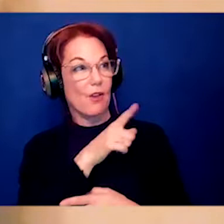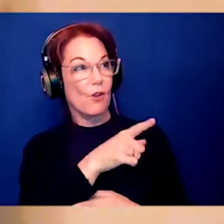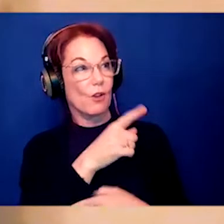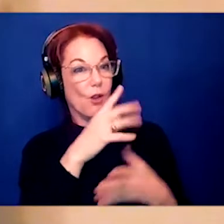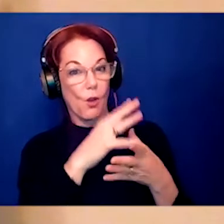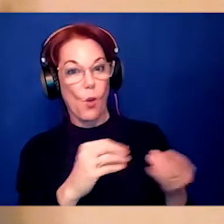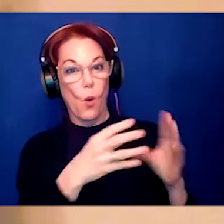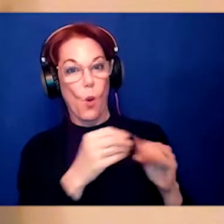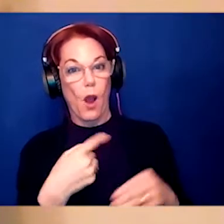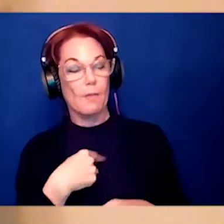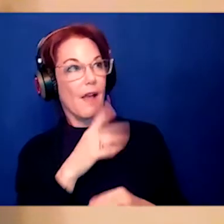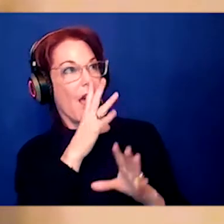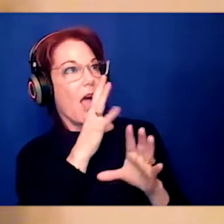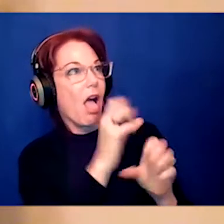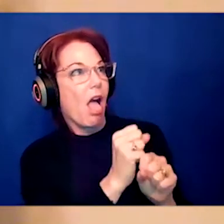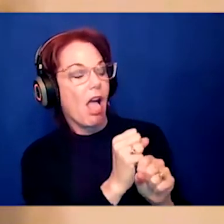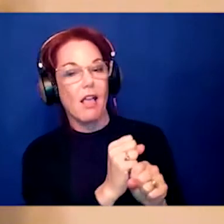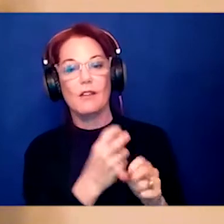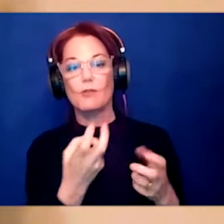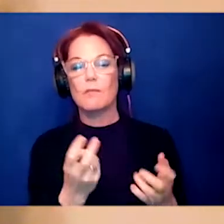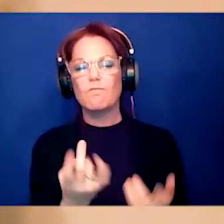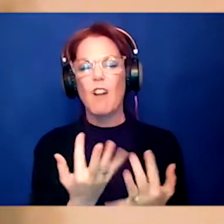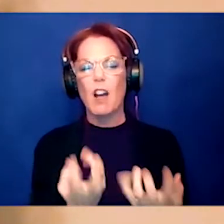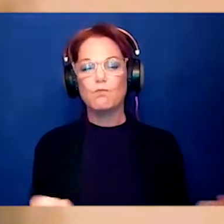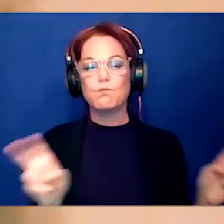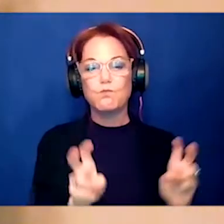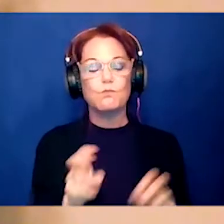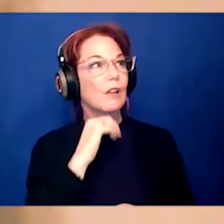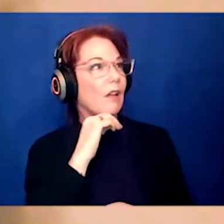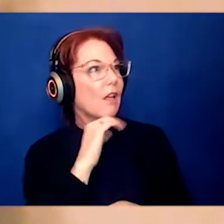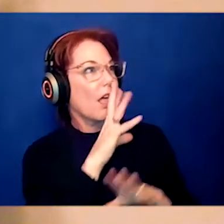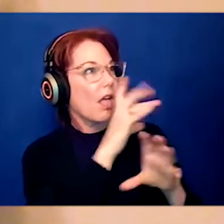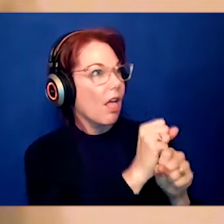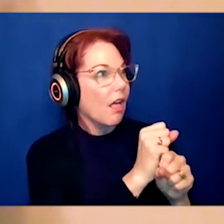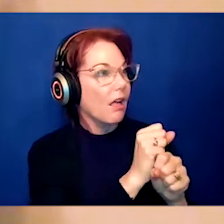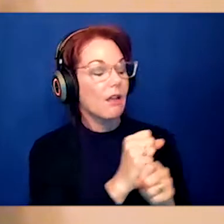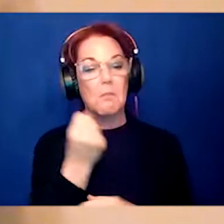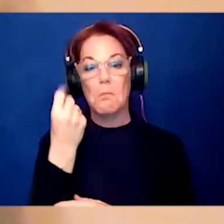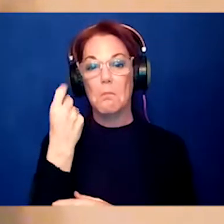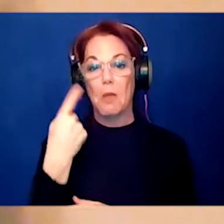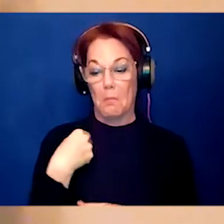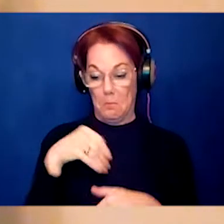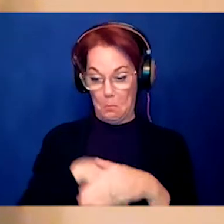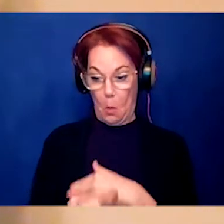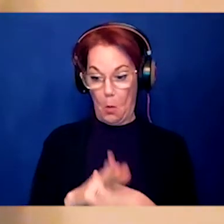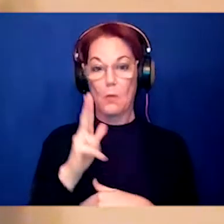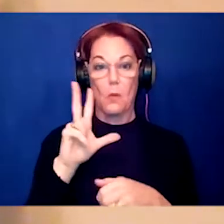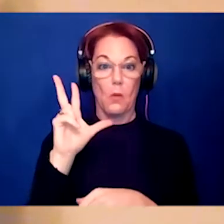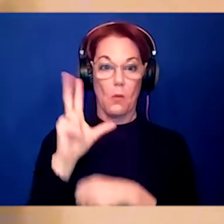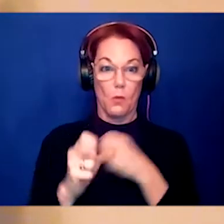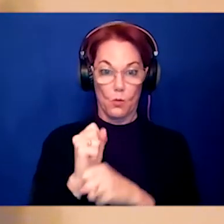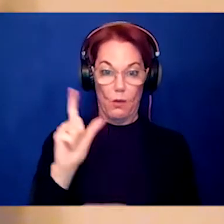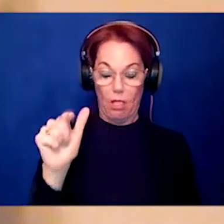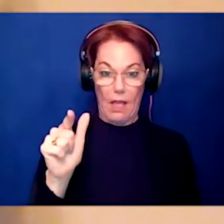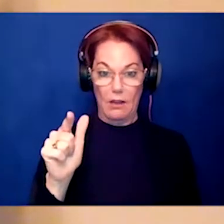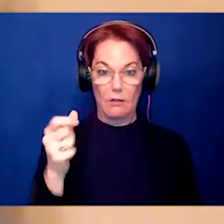fables, when we were sitting around the fire. But 3 years after I was born, everything completely changed. I remember very